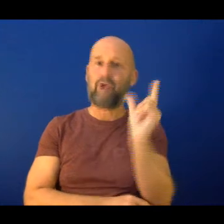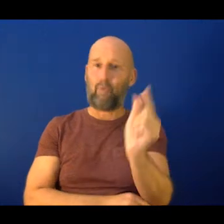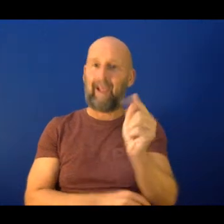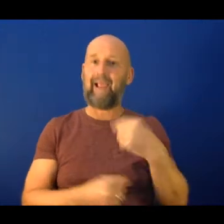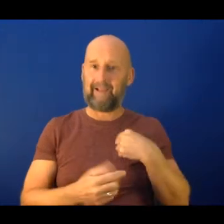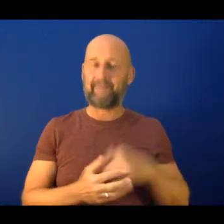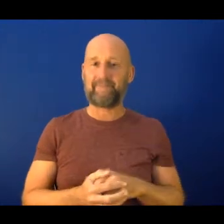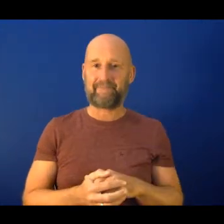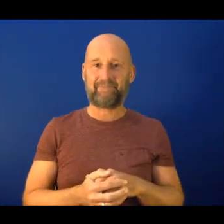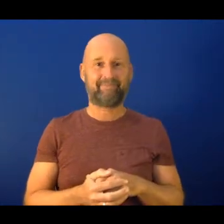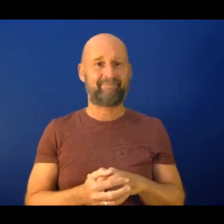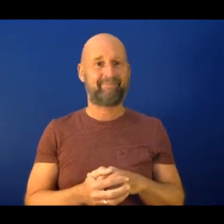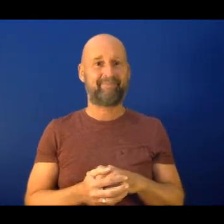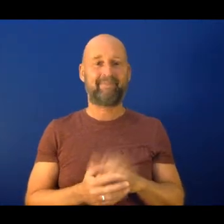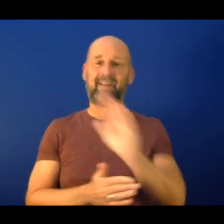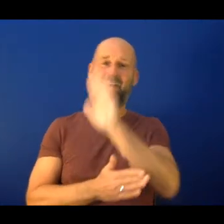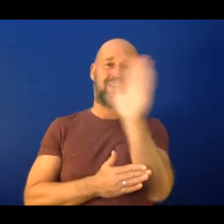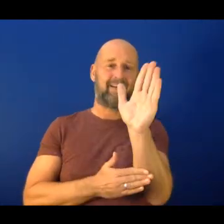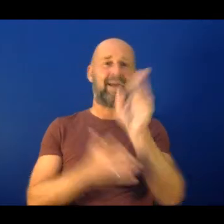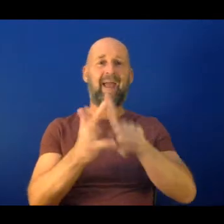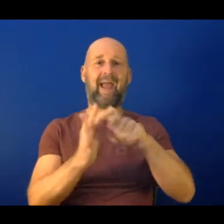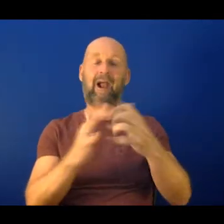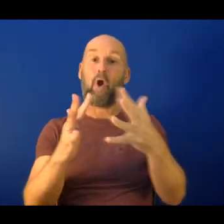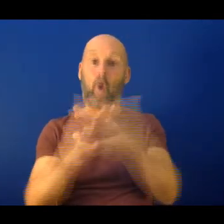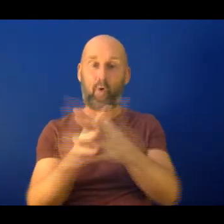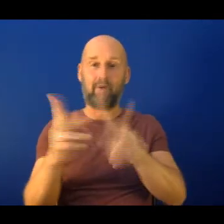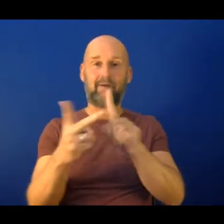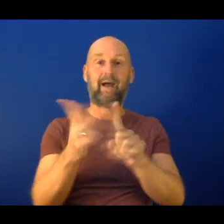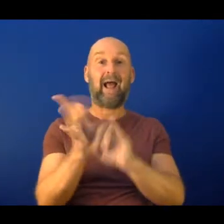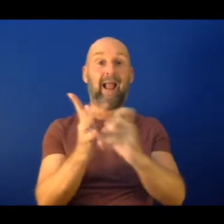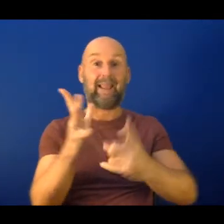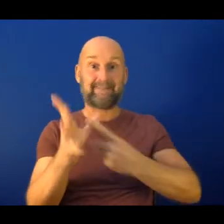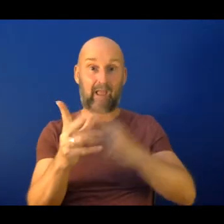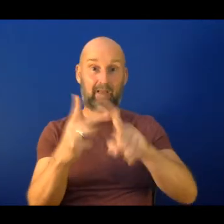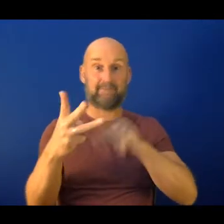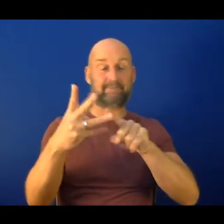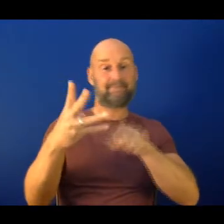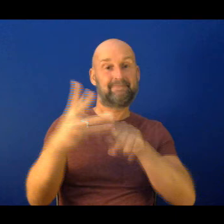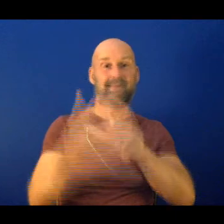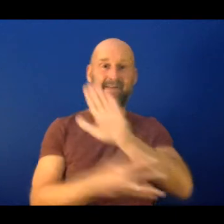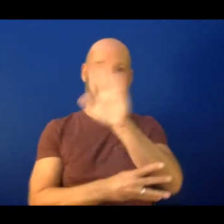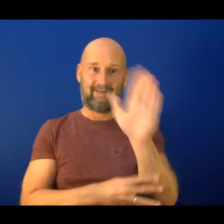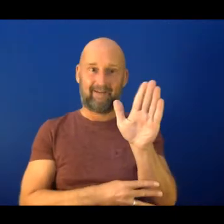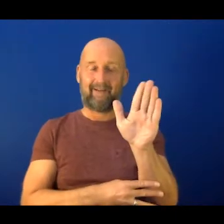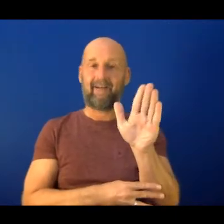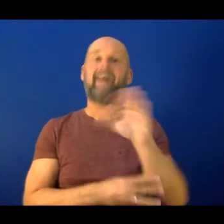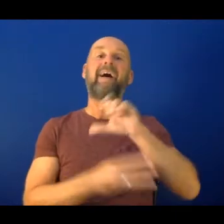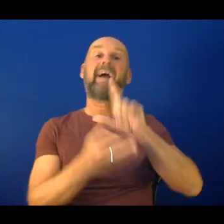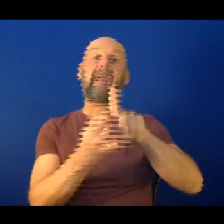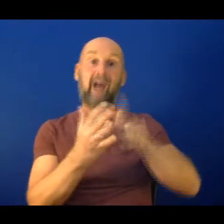Shirley. Hi, I'm Echo. Hi, I'm Lisa. Hi, I'm